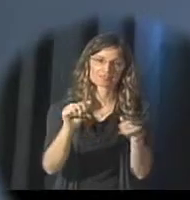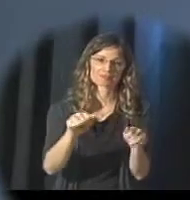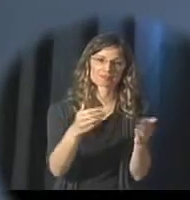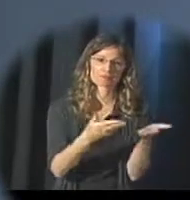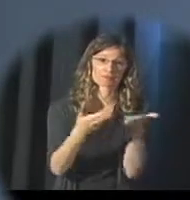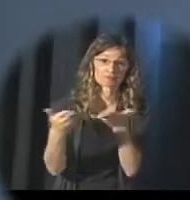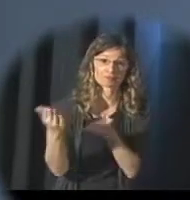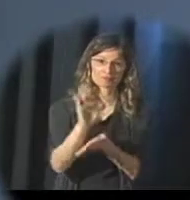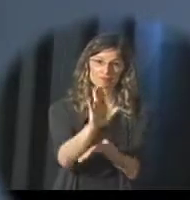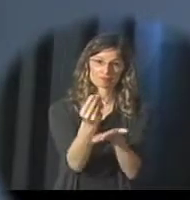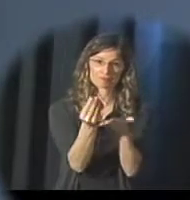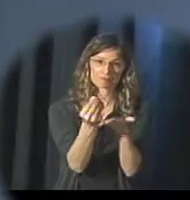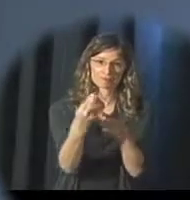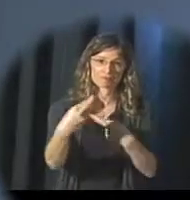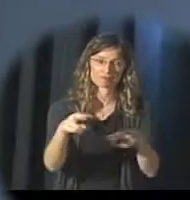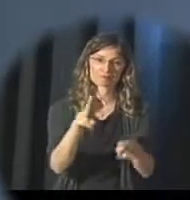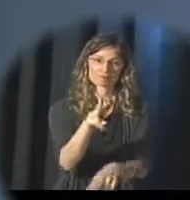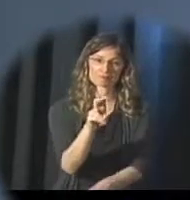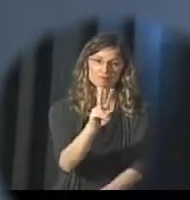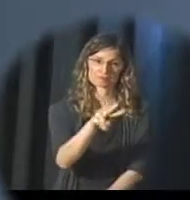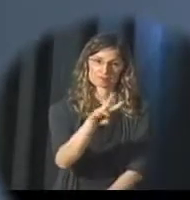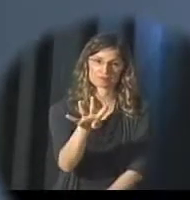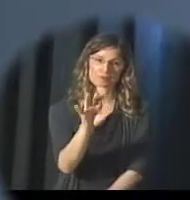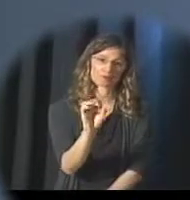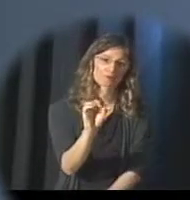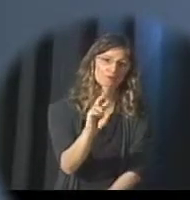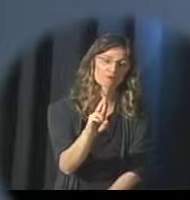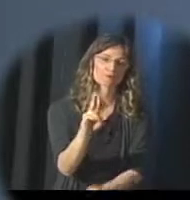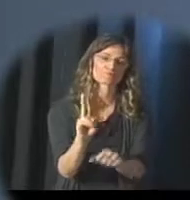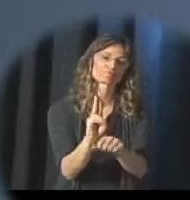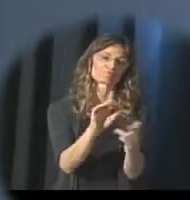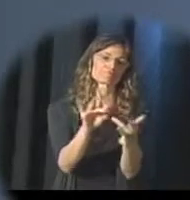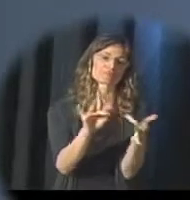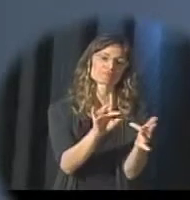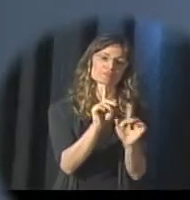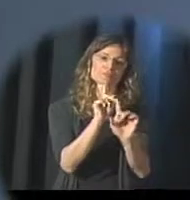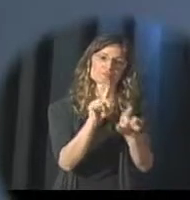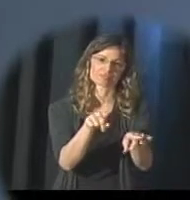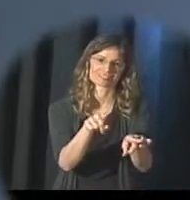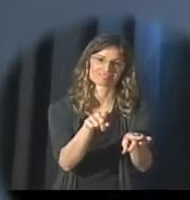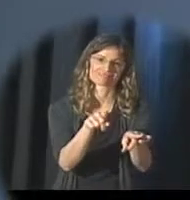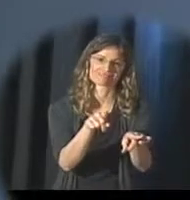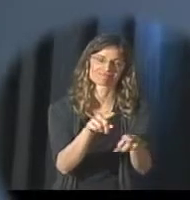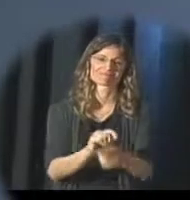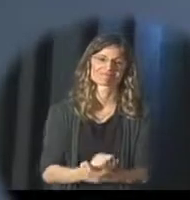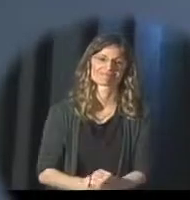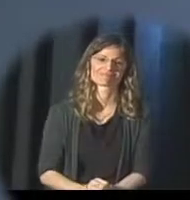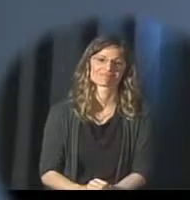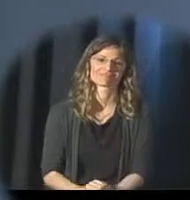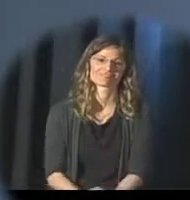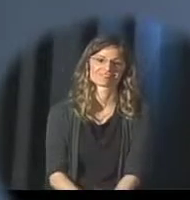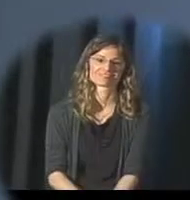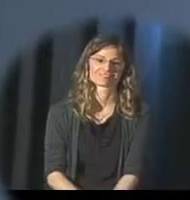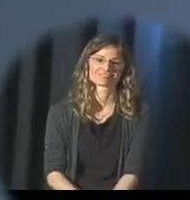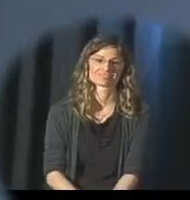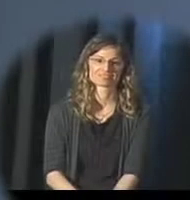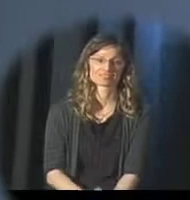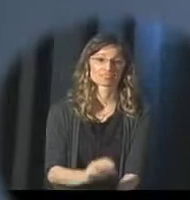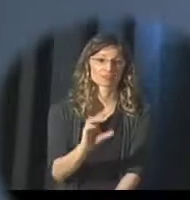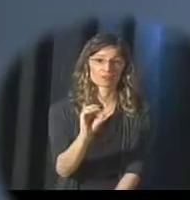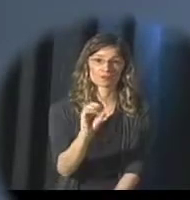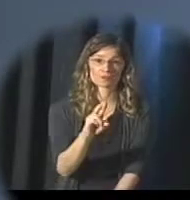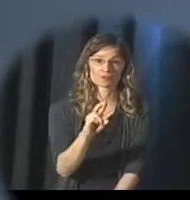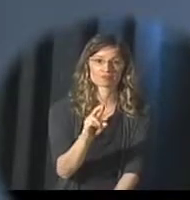200 building Or you can order a yearbook online at Schoolpay.ocps.net Or